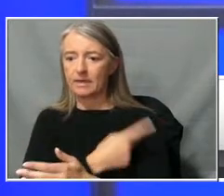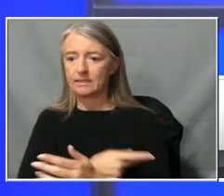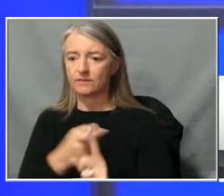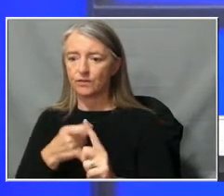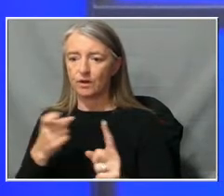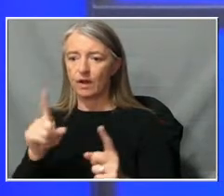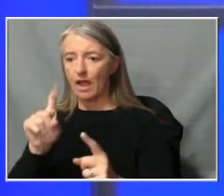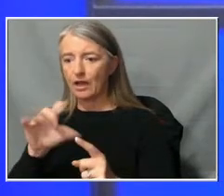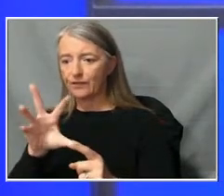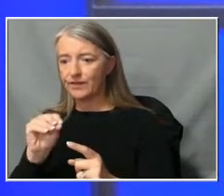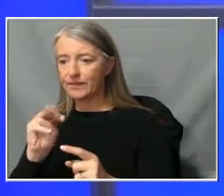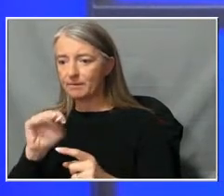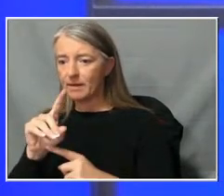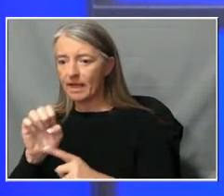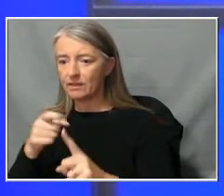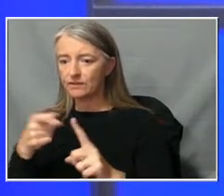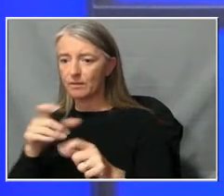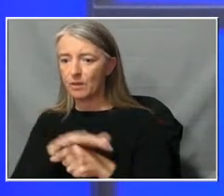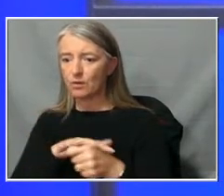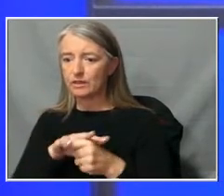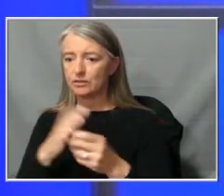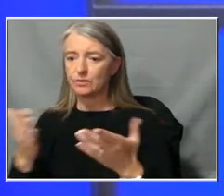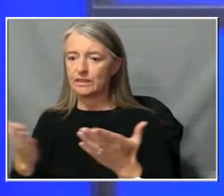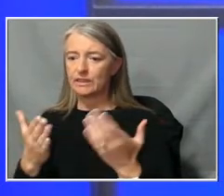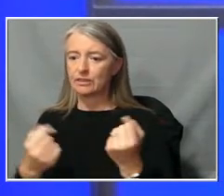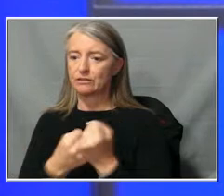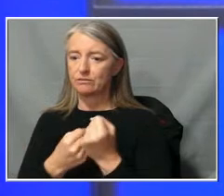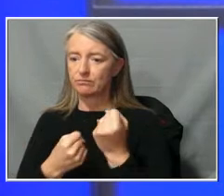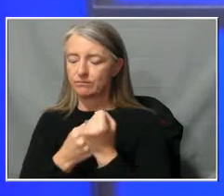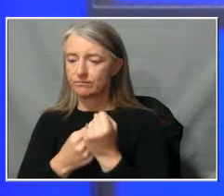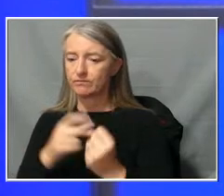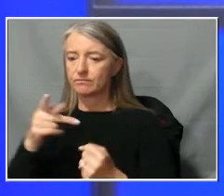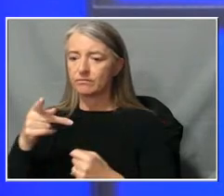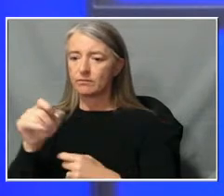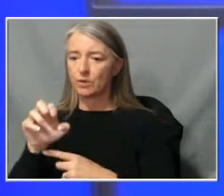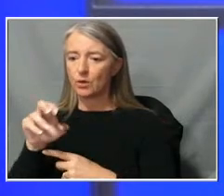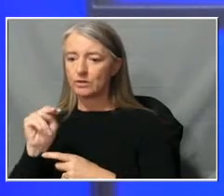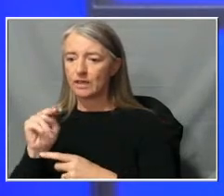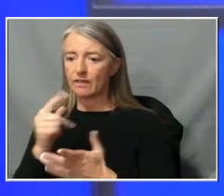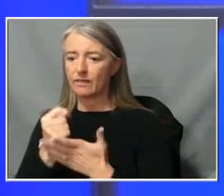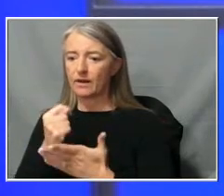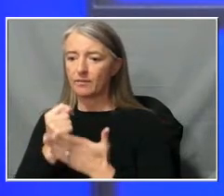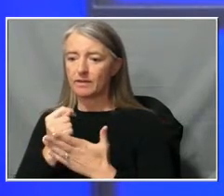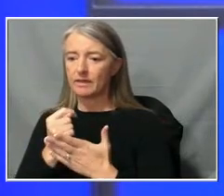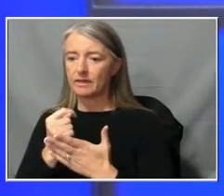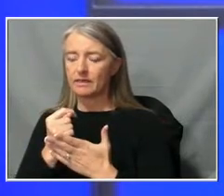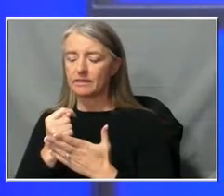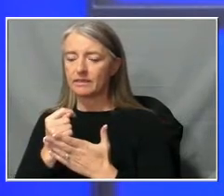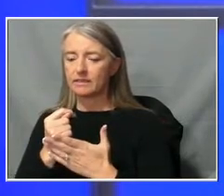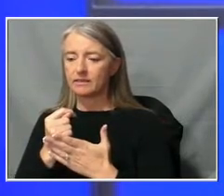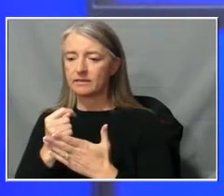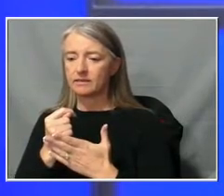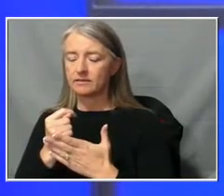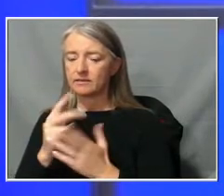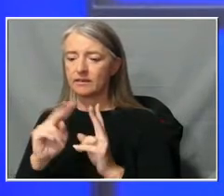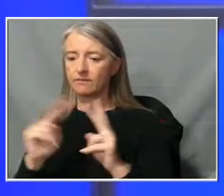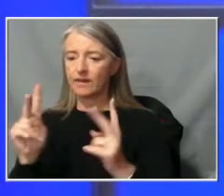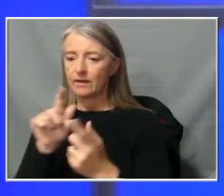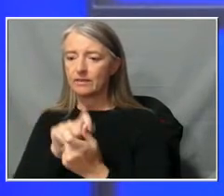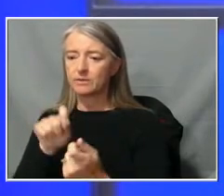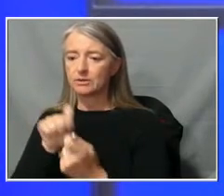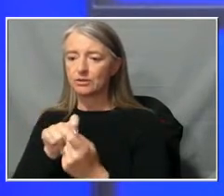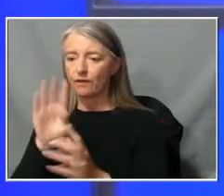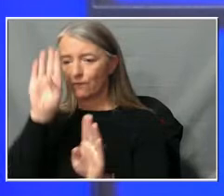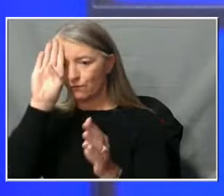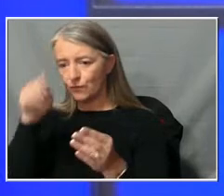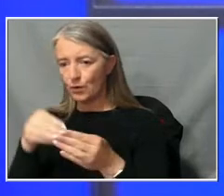our location. But that we're here, that we have proton therapy, that it's a very precise, focused form